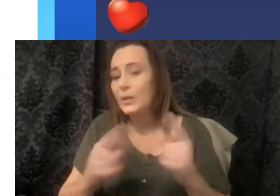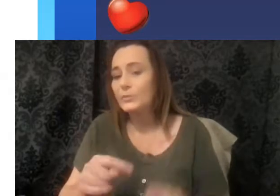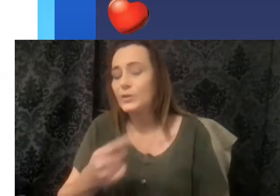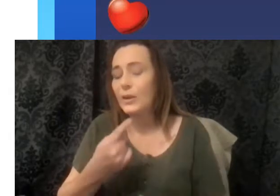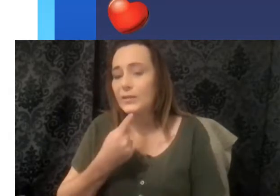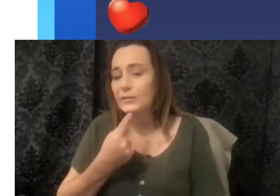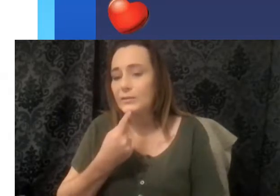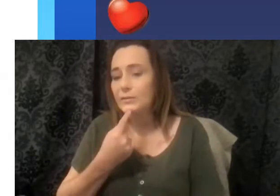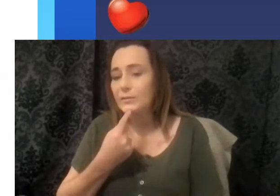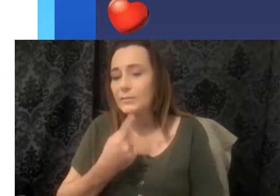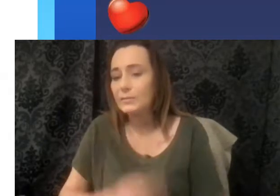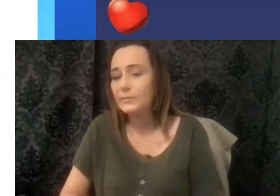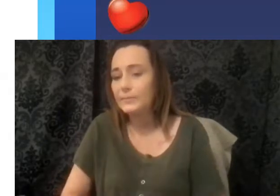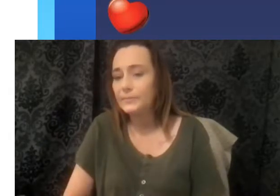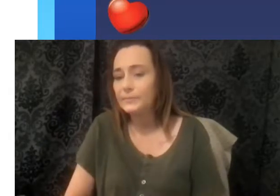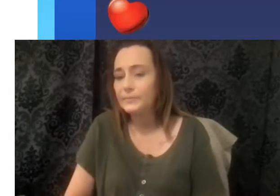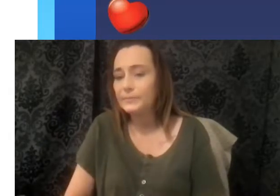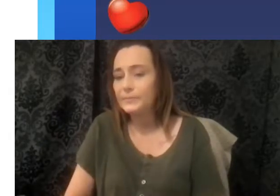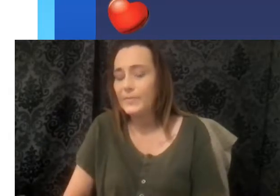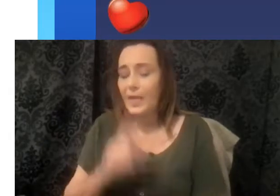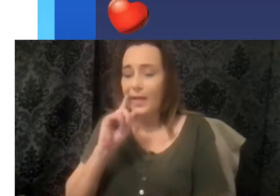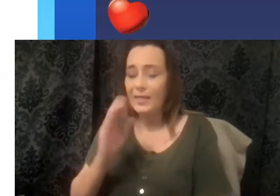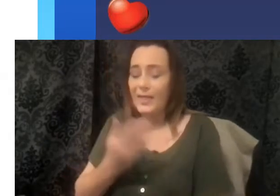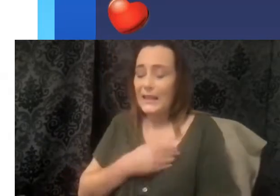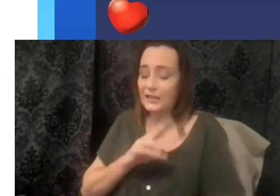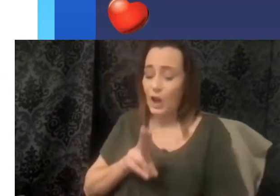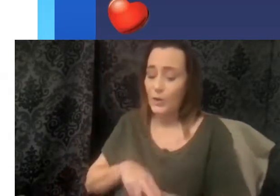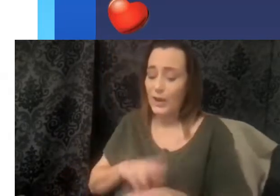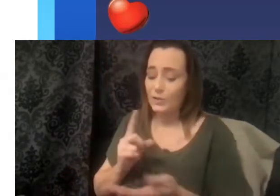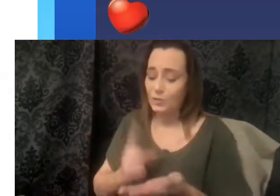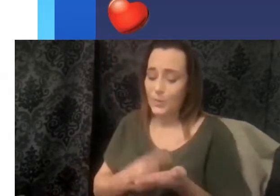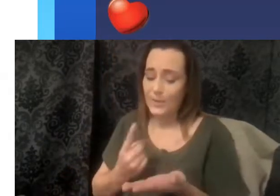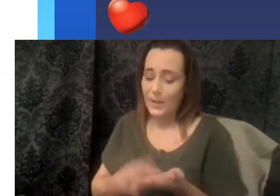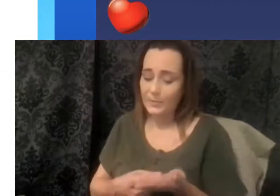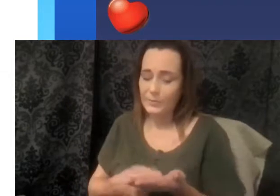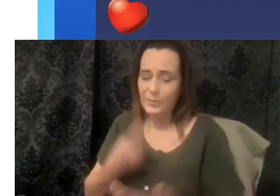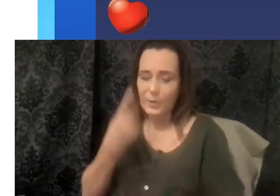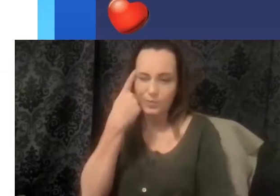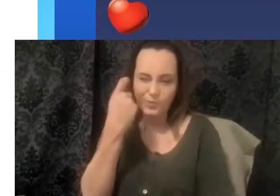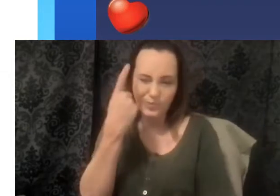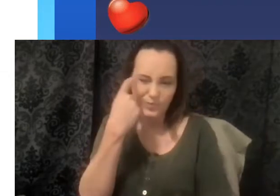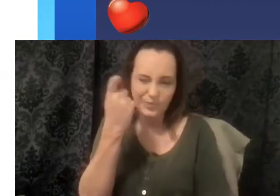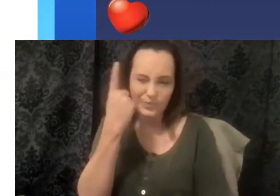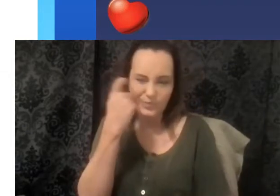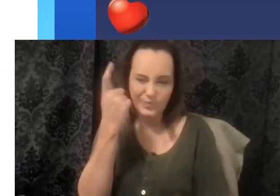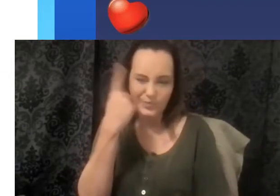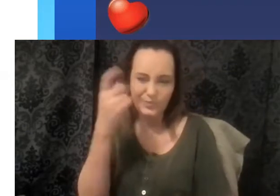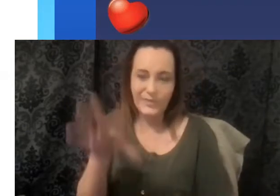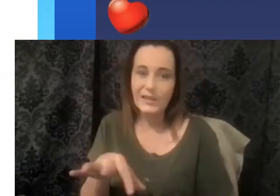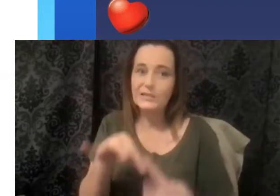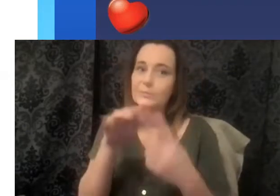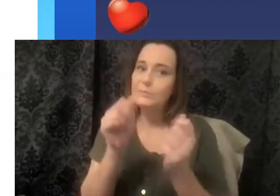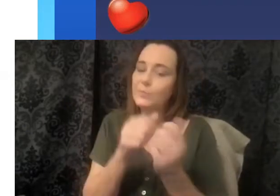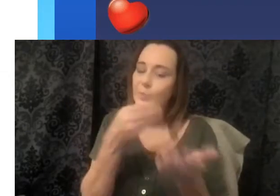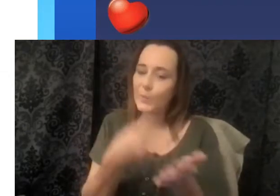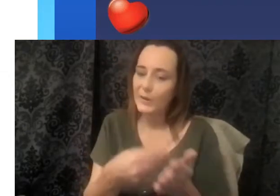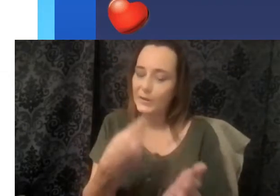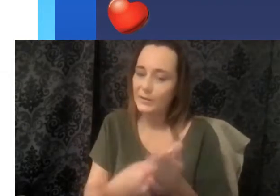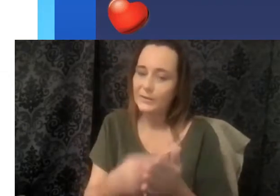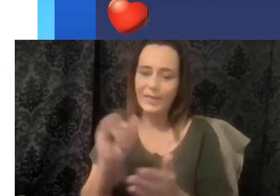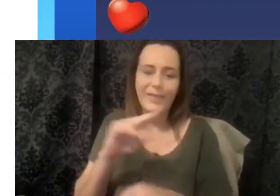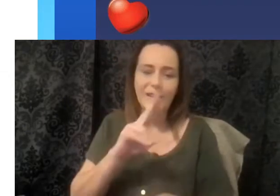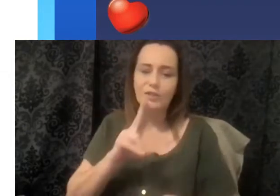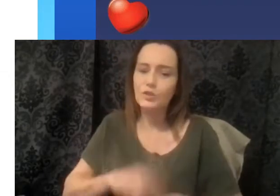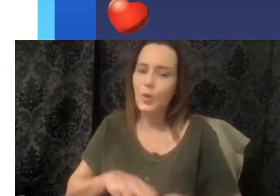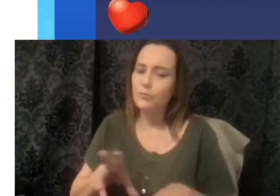know, but I just think it's our nature sometimes, if, you know, to be suspicious, especially when it comes to money. And, you know, that's normal.